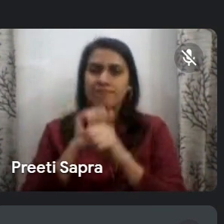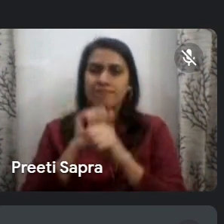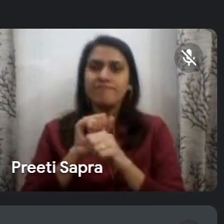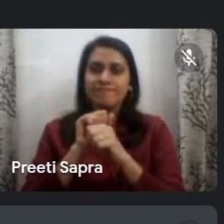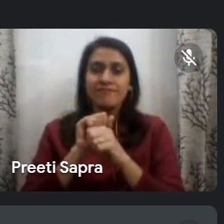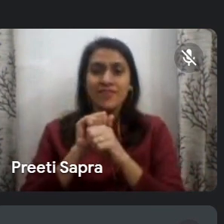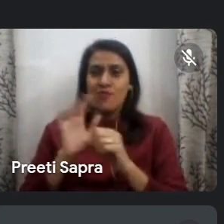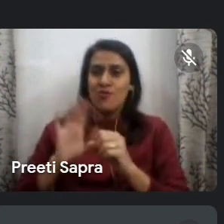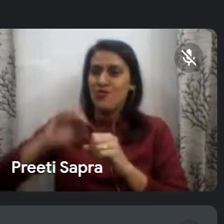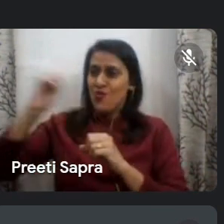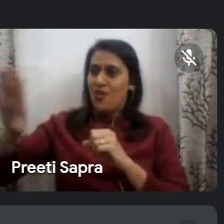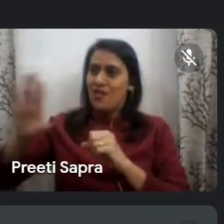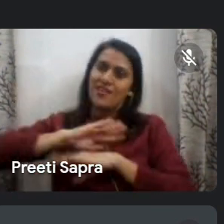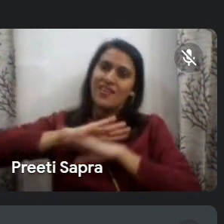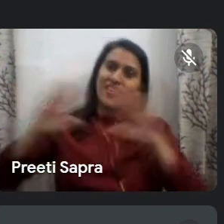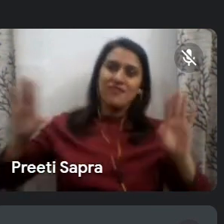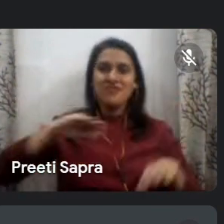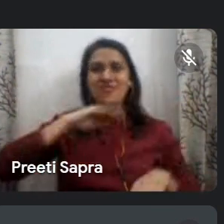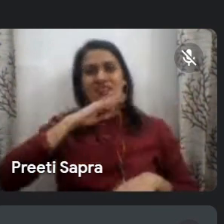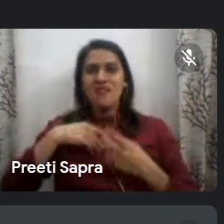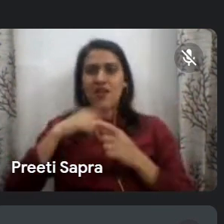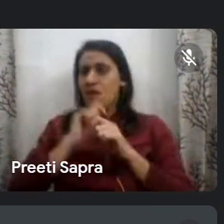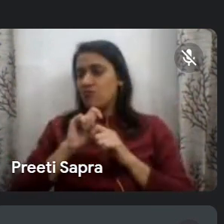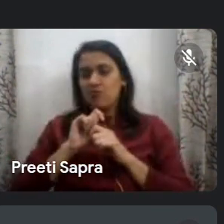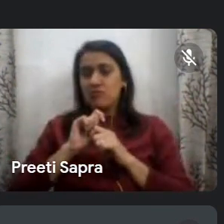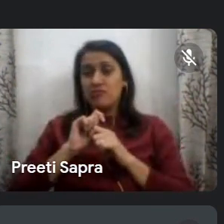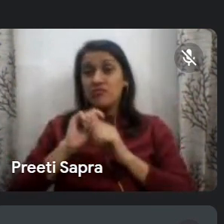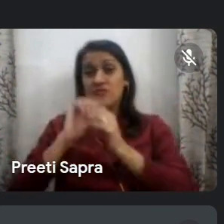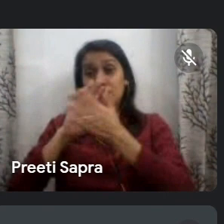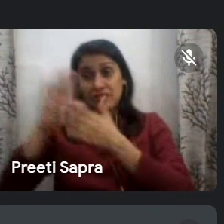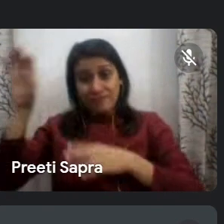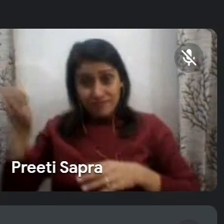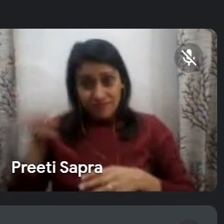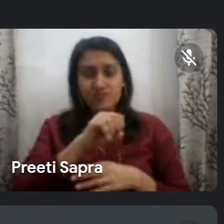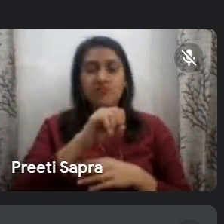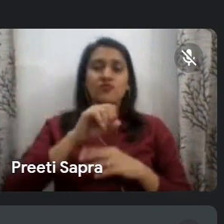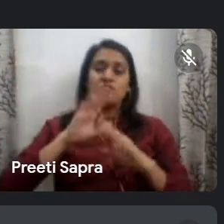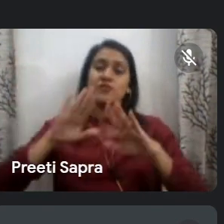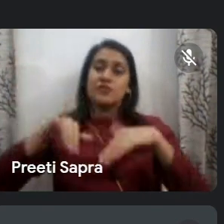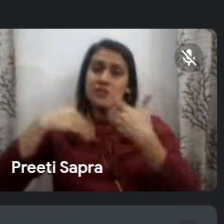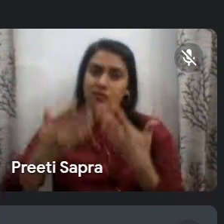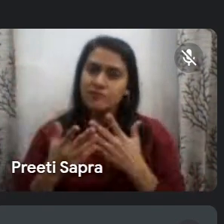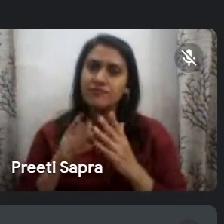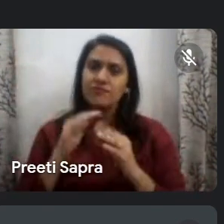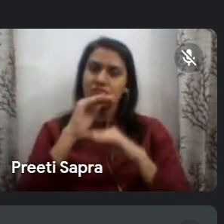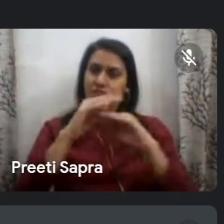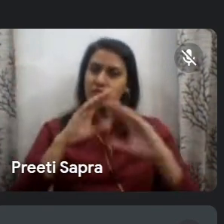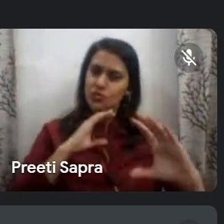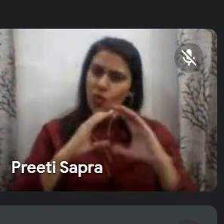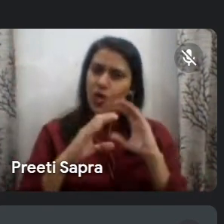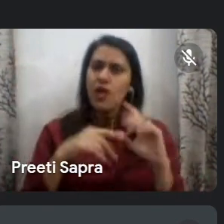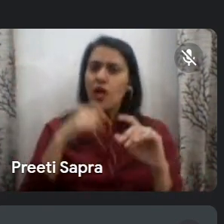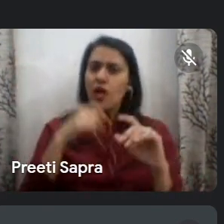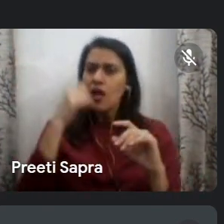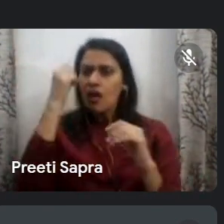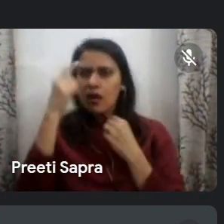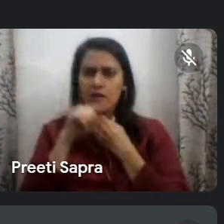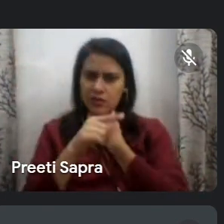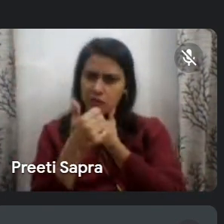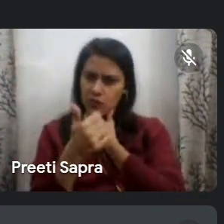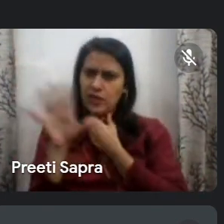as well. So it's important that you talk to the children, you talk to the child, understand. So when I was